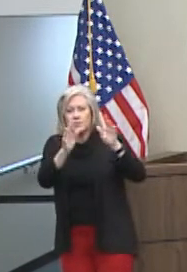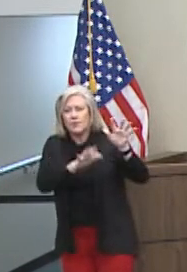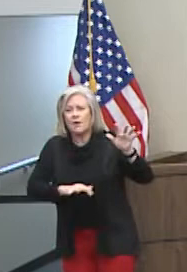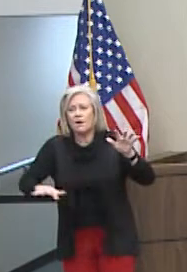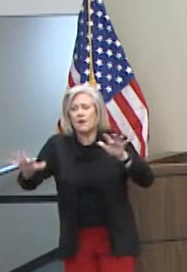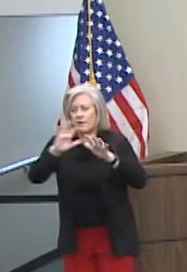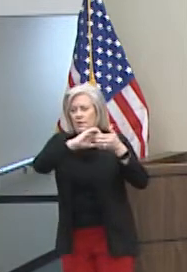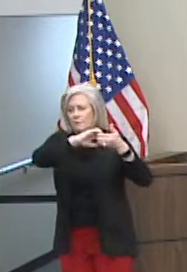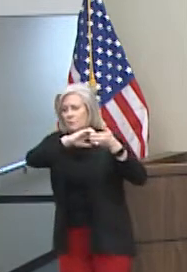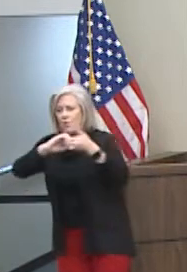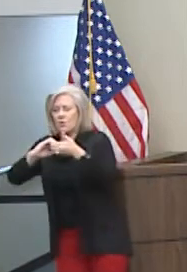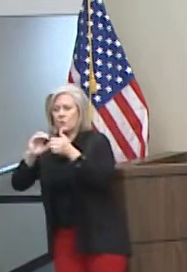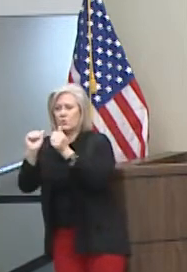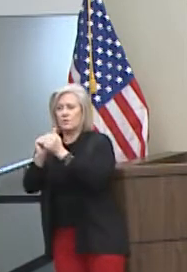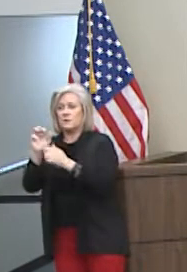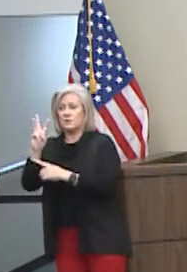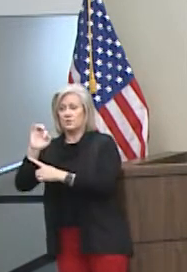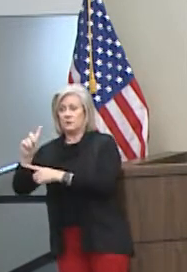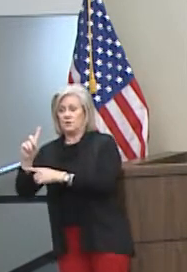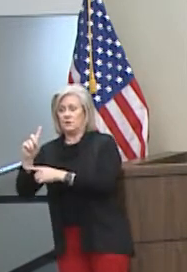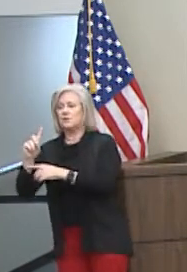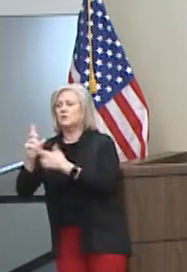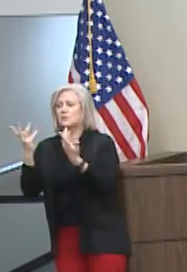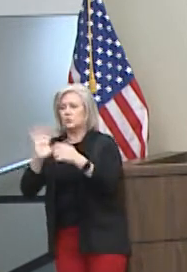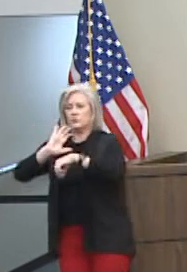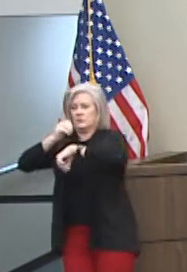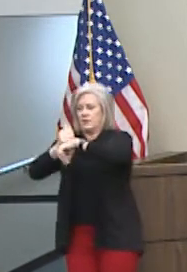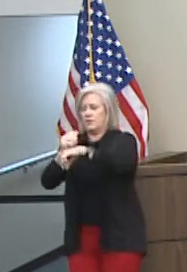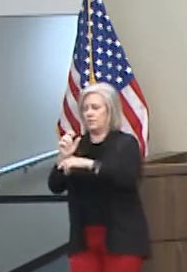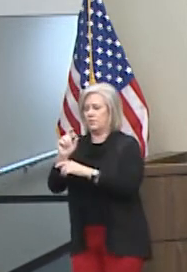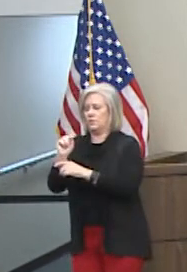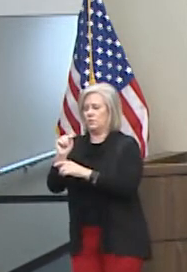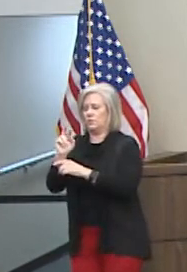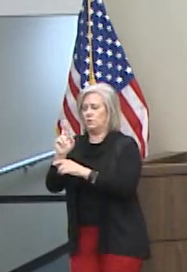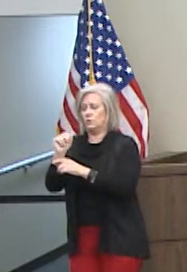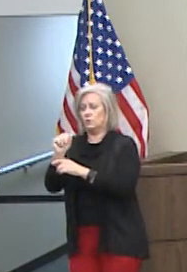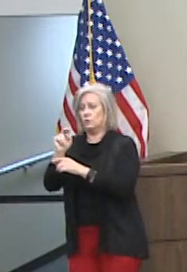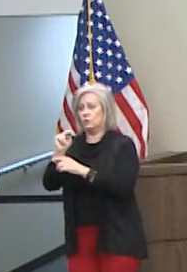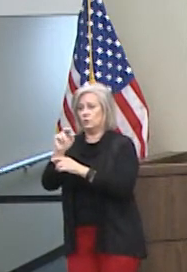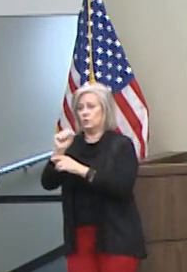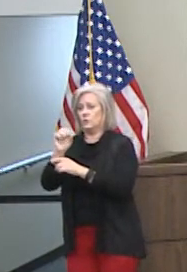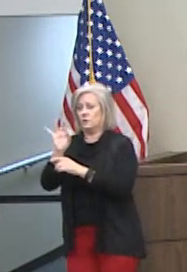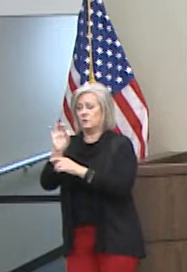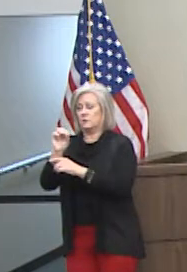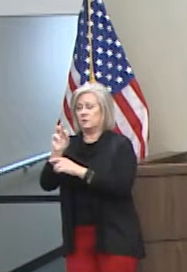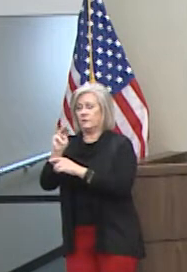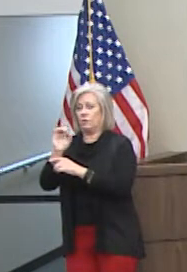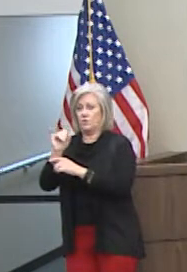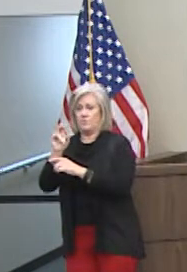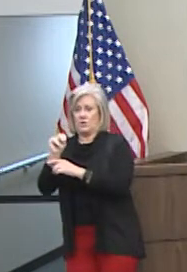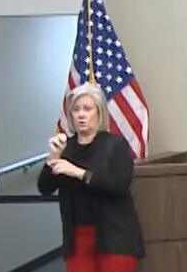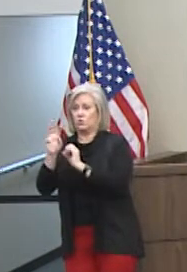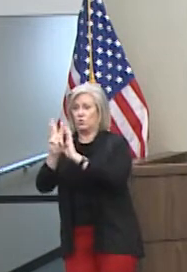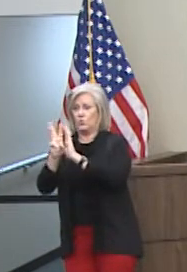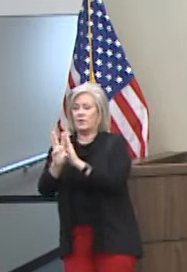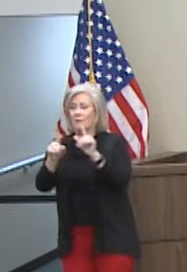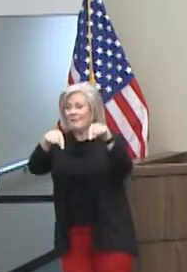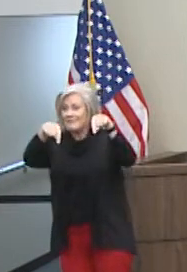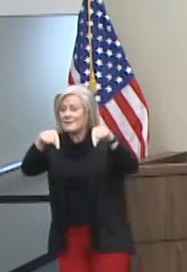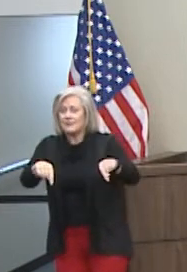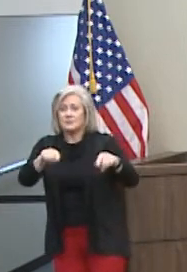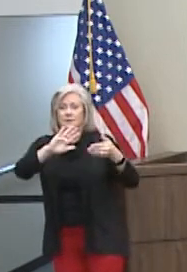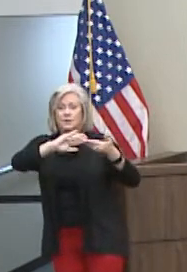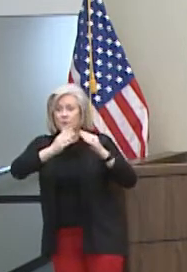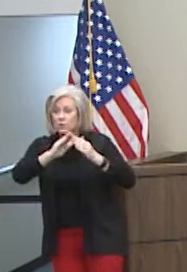form Transformation Waco, the first of its kind in-district charter in the state of Texas. It was this community that